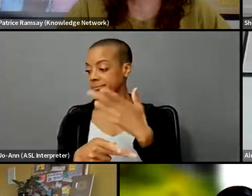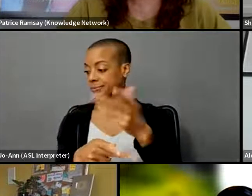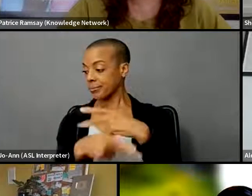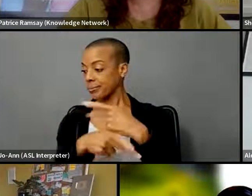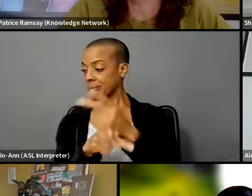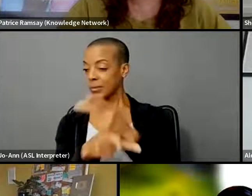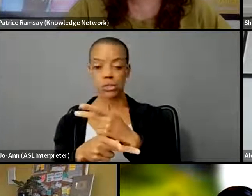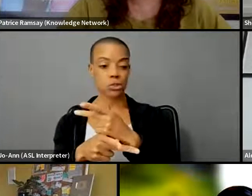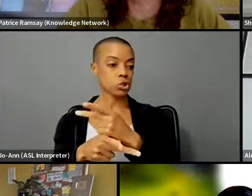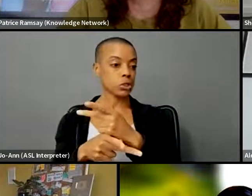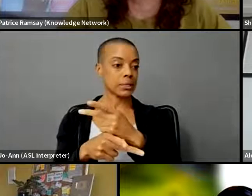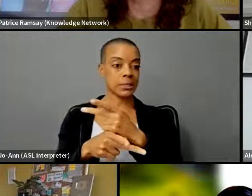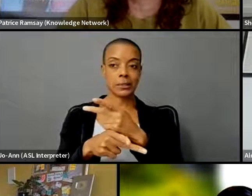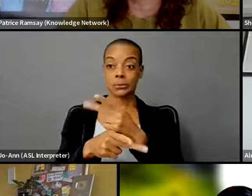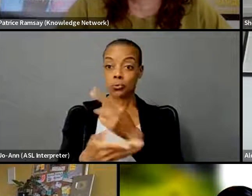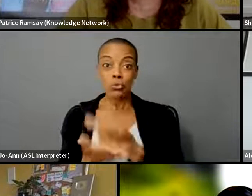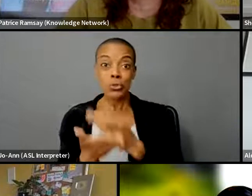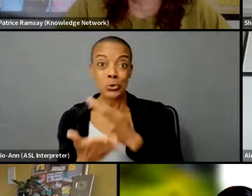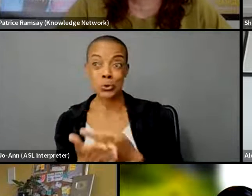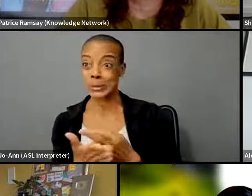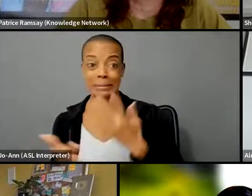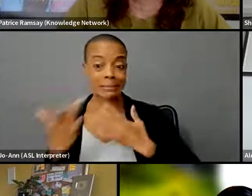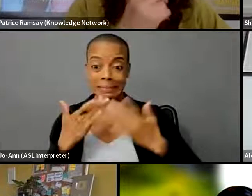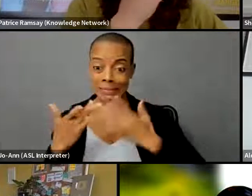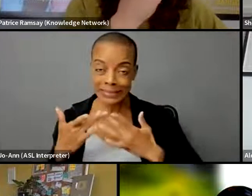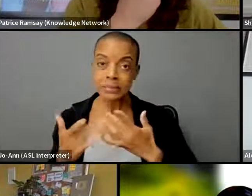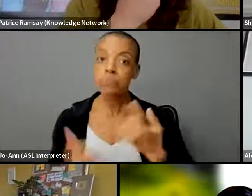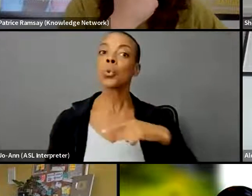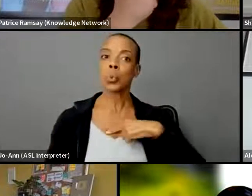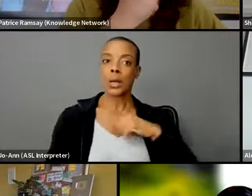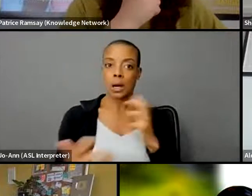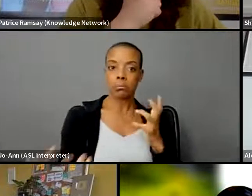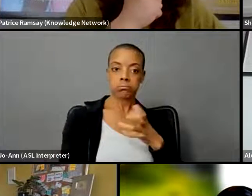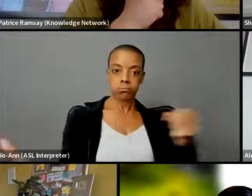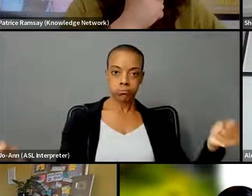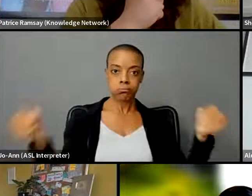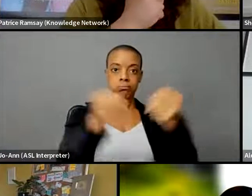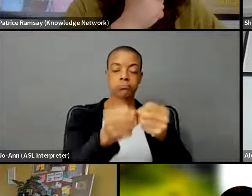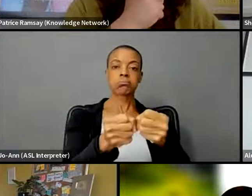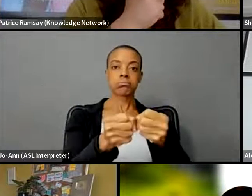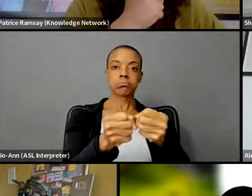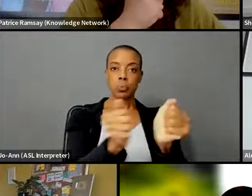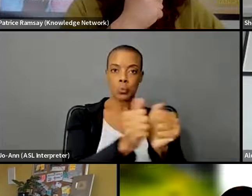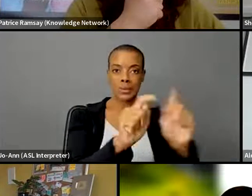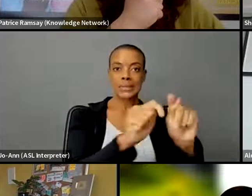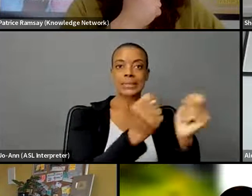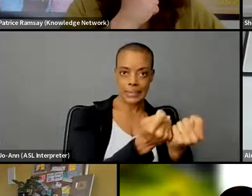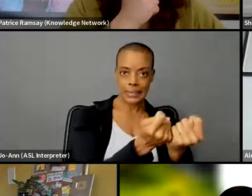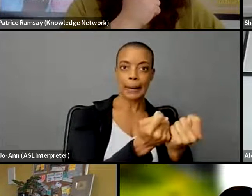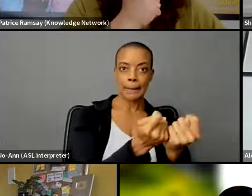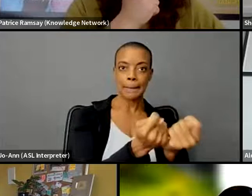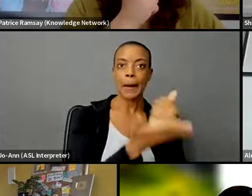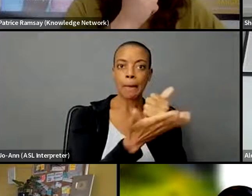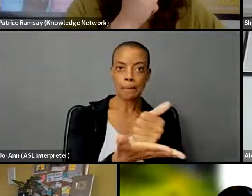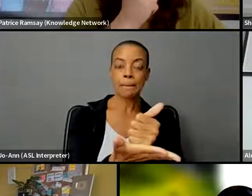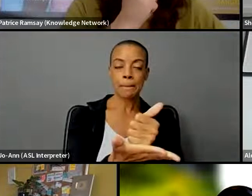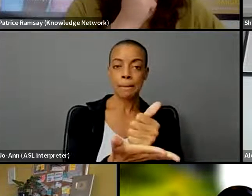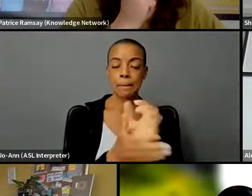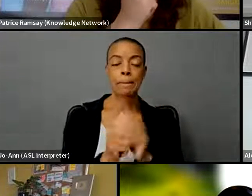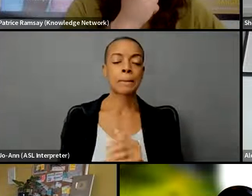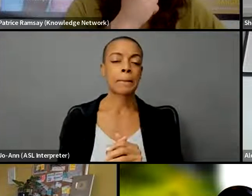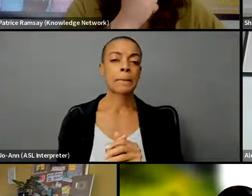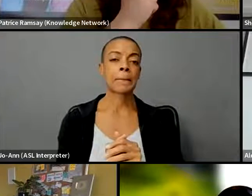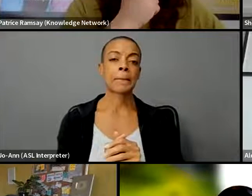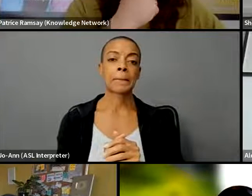community to draw on, we will match you up with a production team in order to get work done. So what we're looking